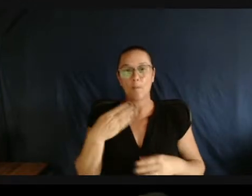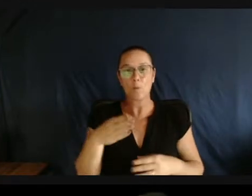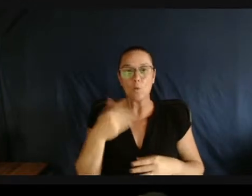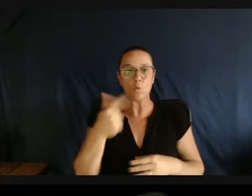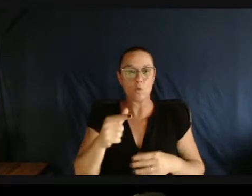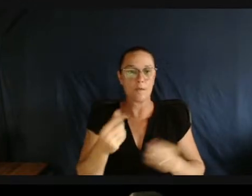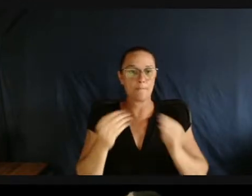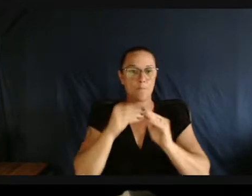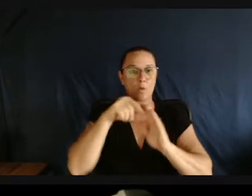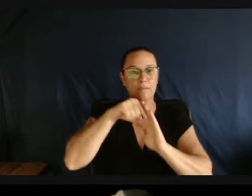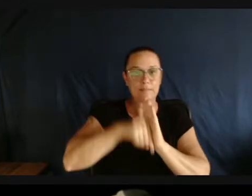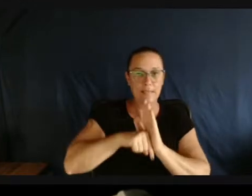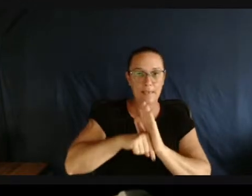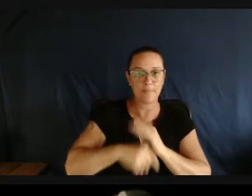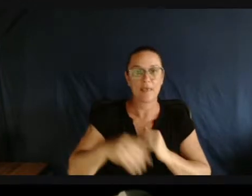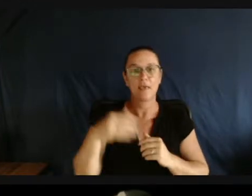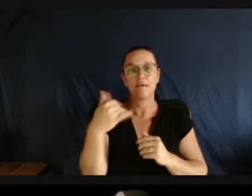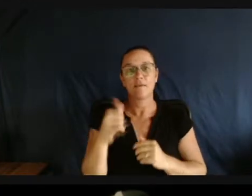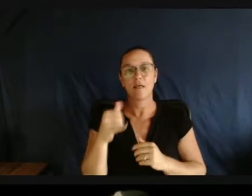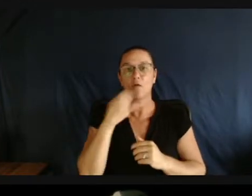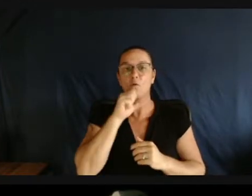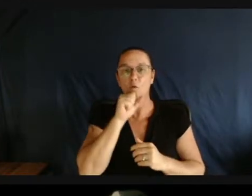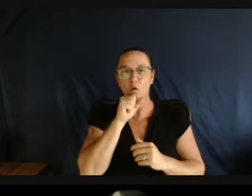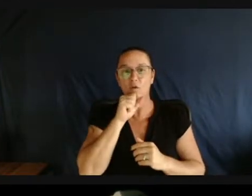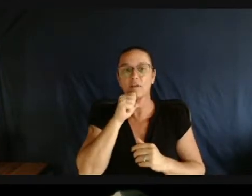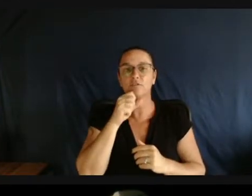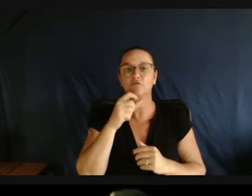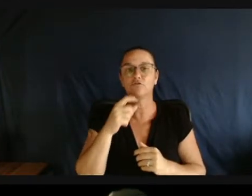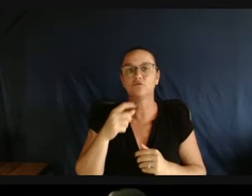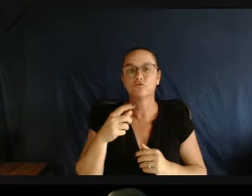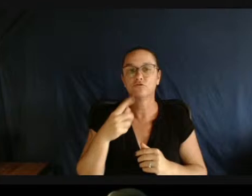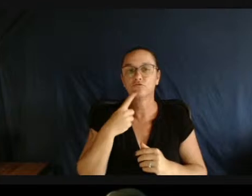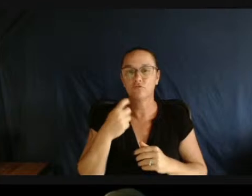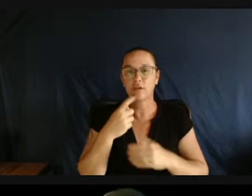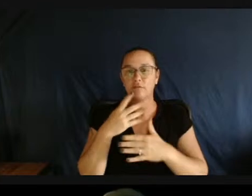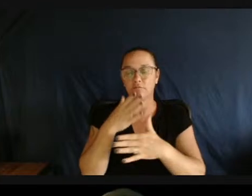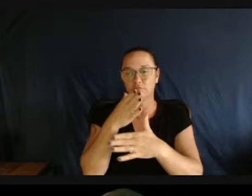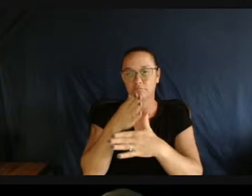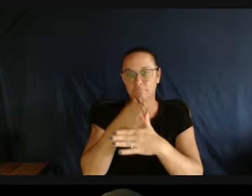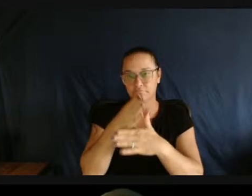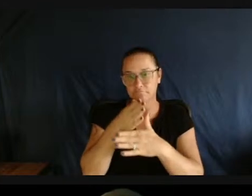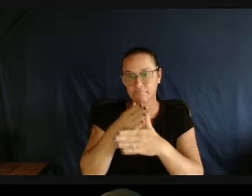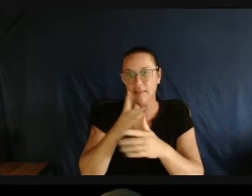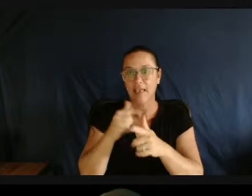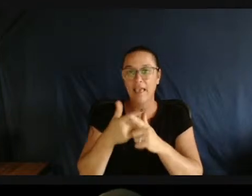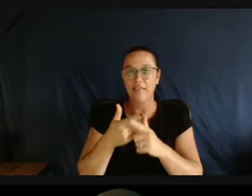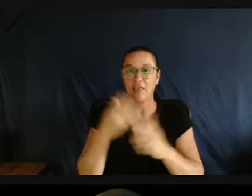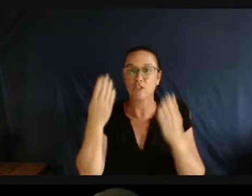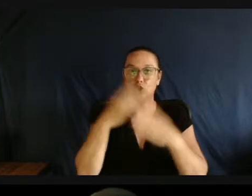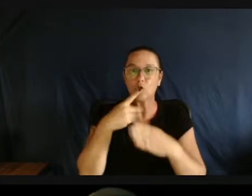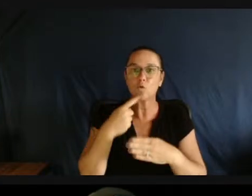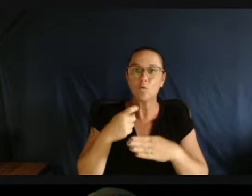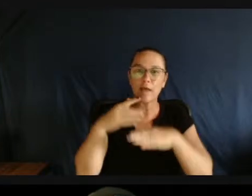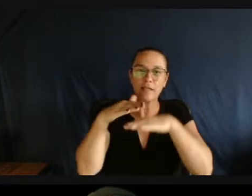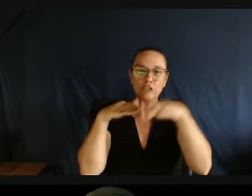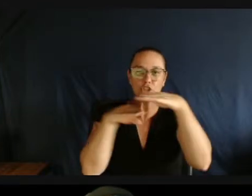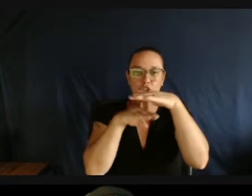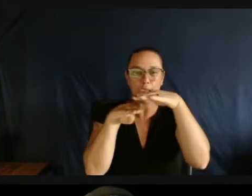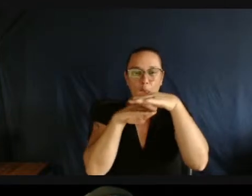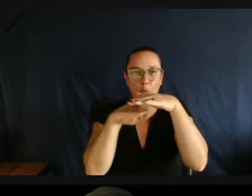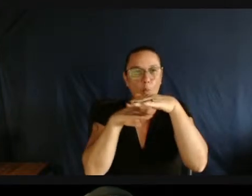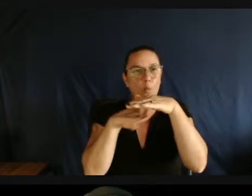deep, yellows and oranges intermediate, and the reds are shallower. So you see these background events on Mauna